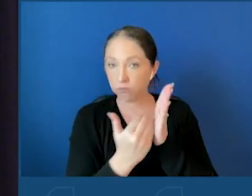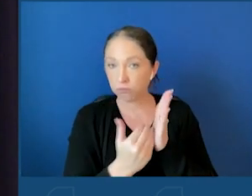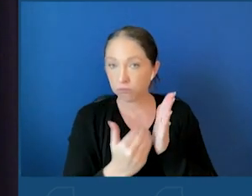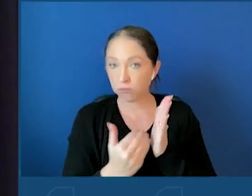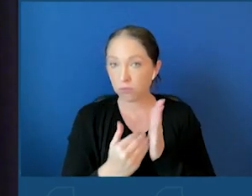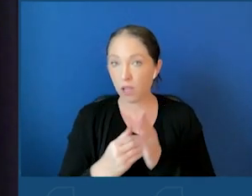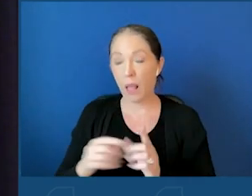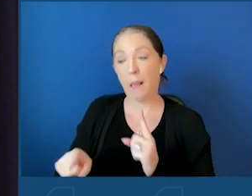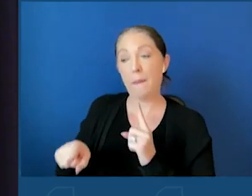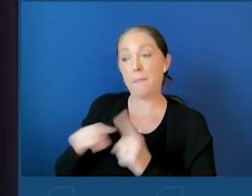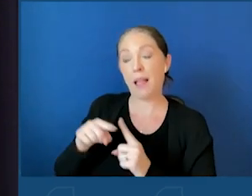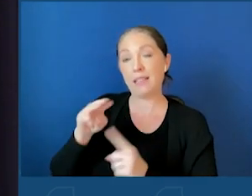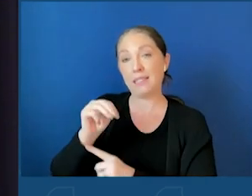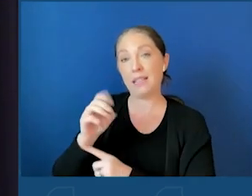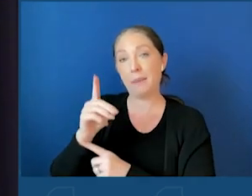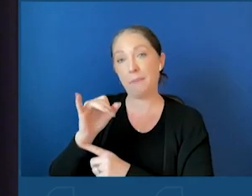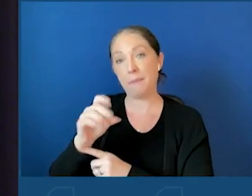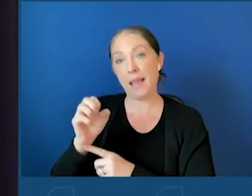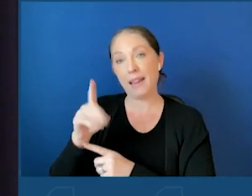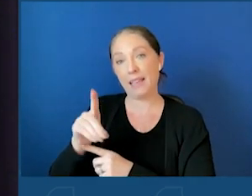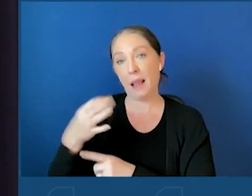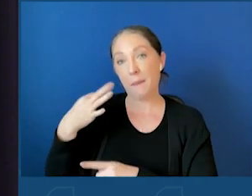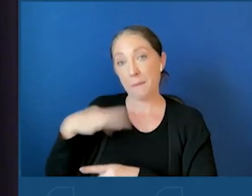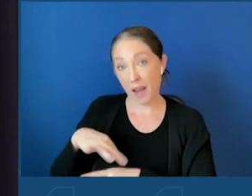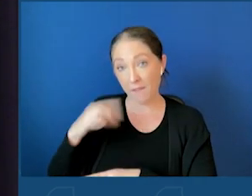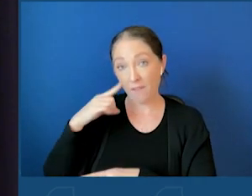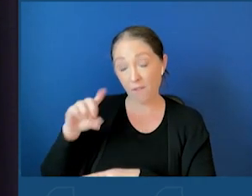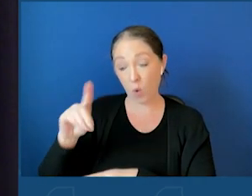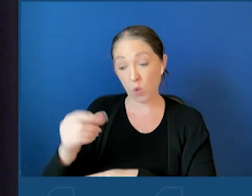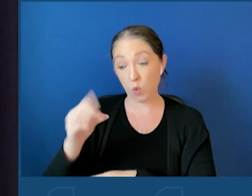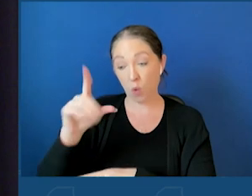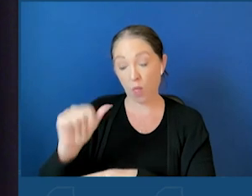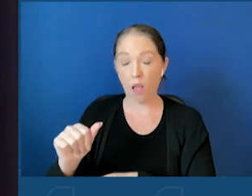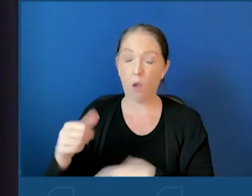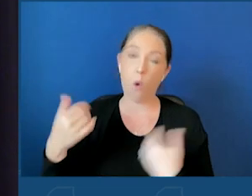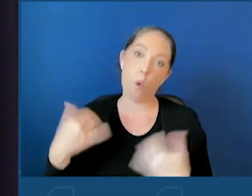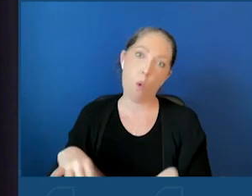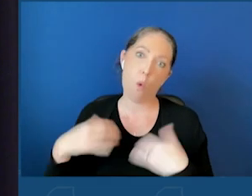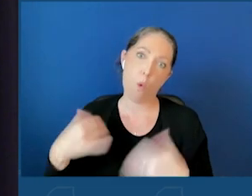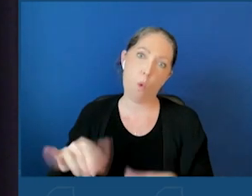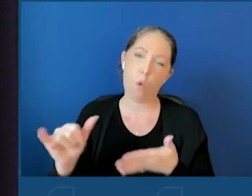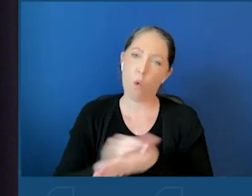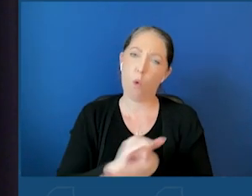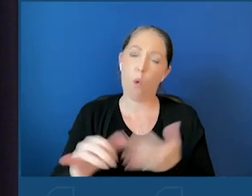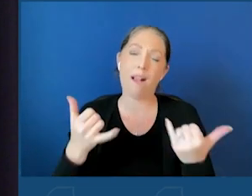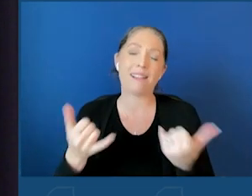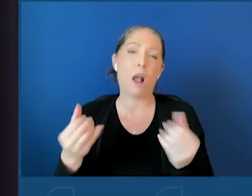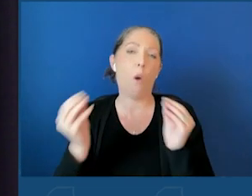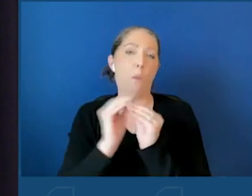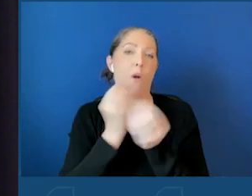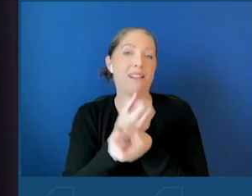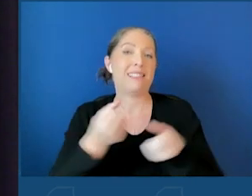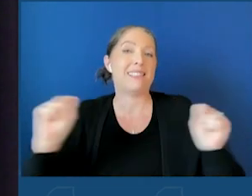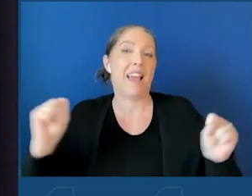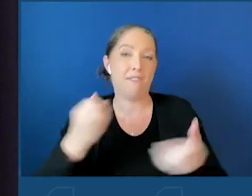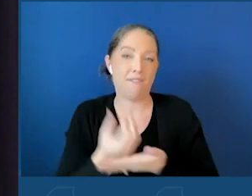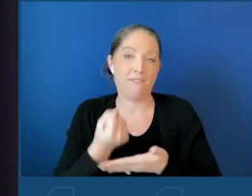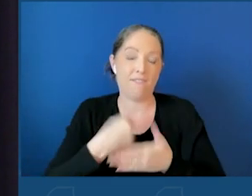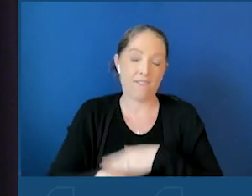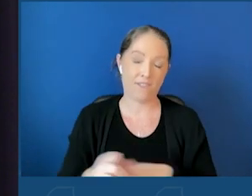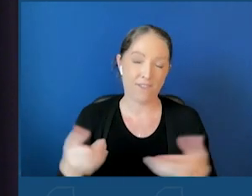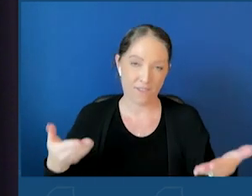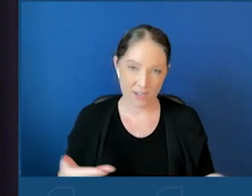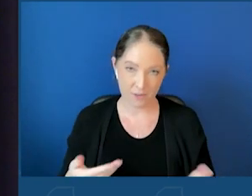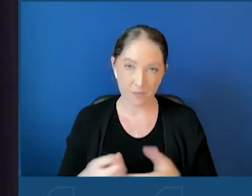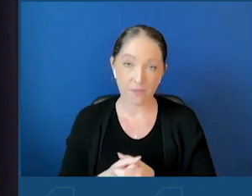Medicaid benefit for doula care, will undoubtedly make New York a safer place to give birth. But I do want to be clear about